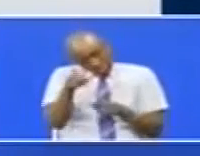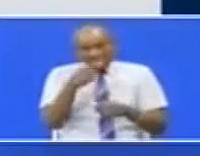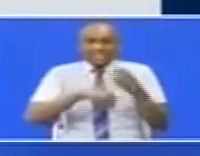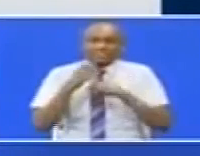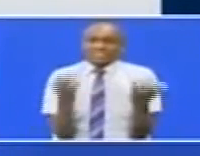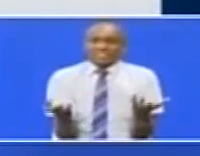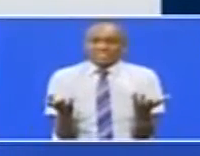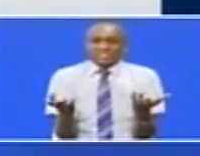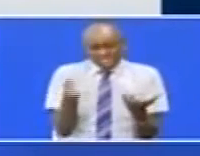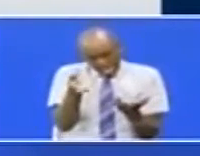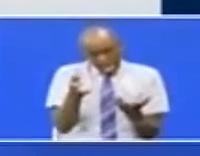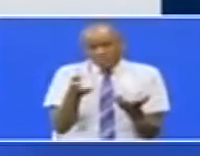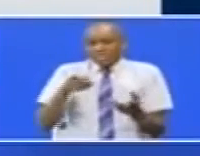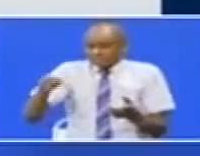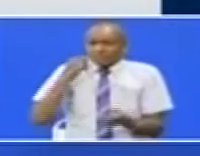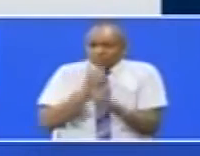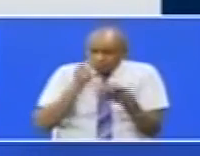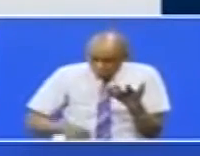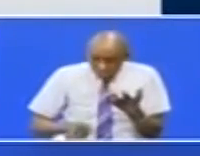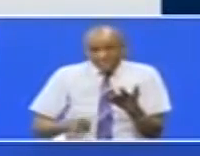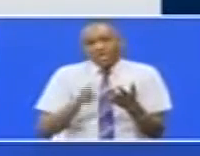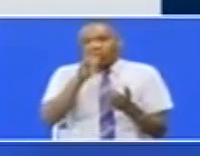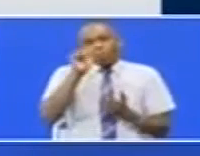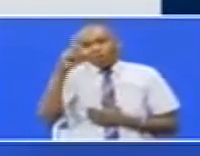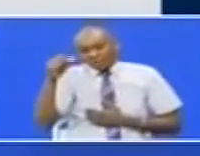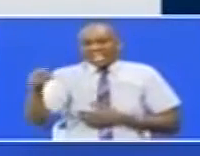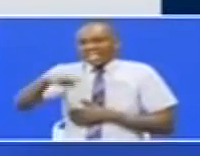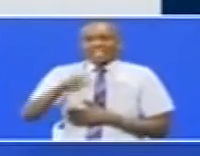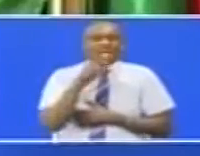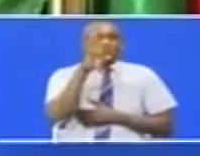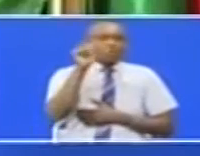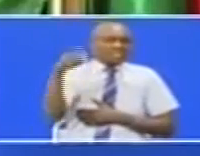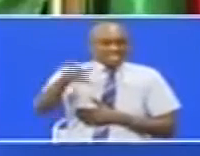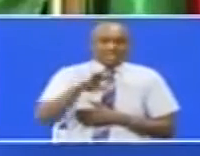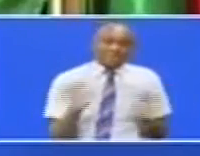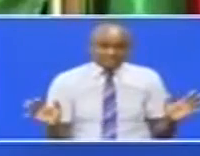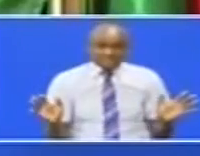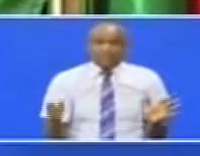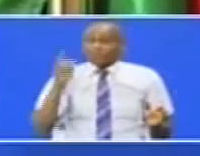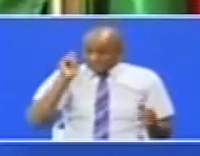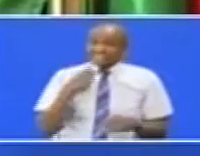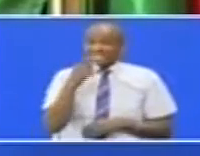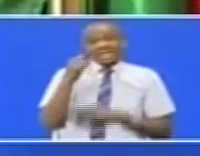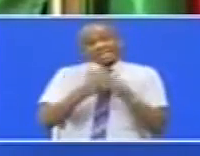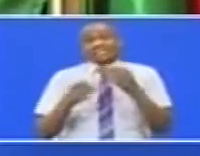exercise, forcing the commission to settle for the ward-based registration centers. He must tell the country,